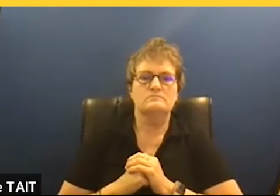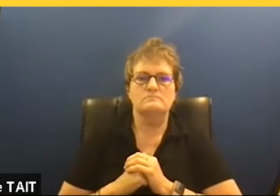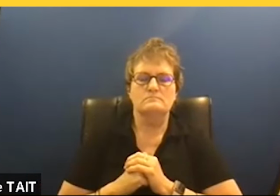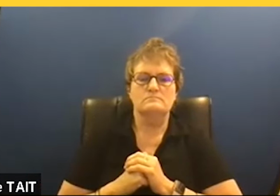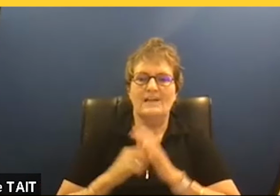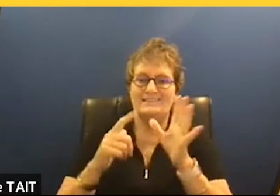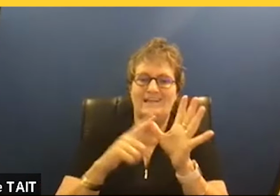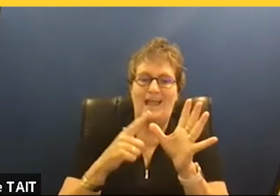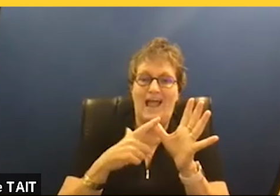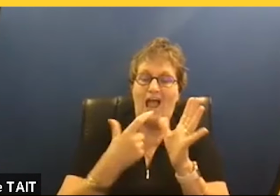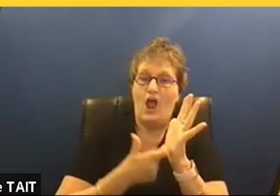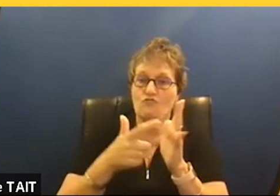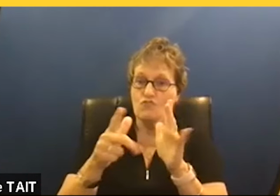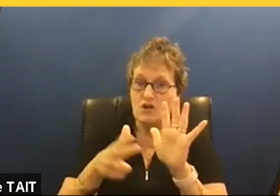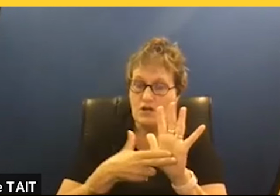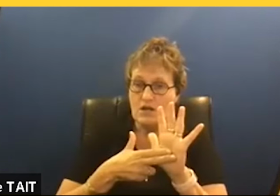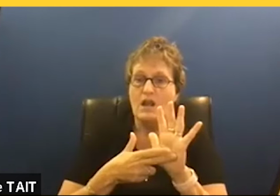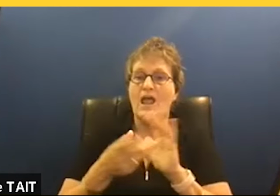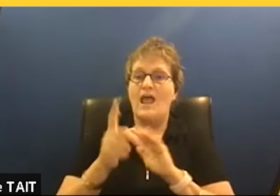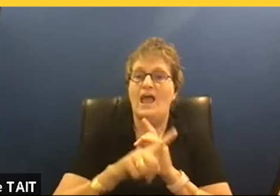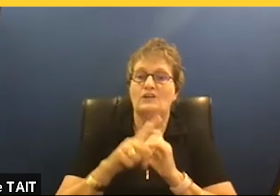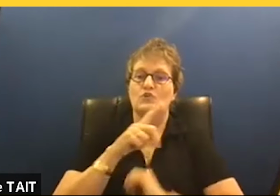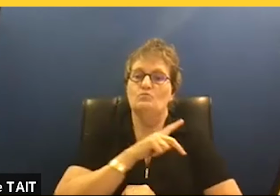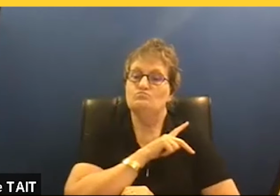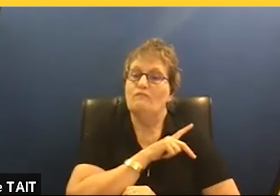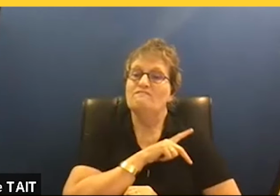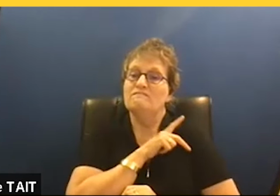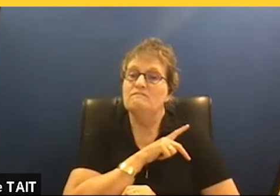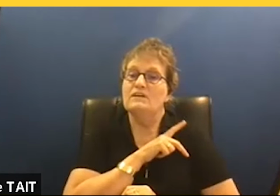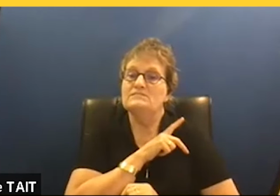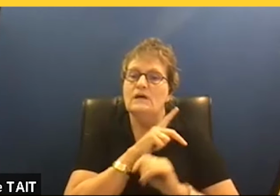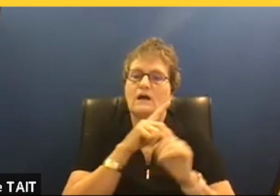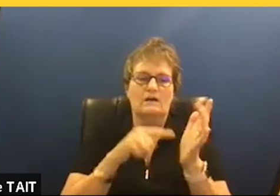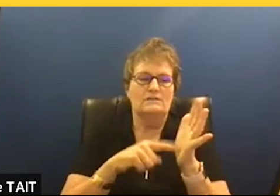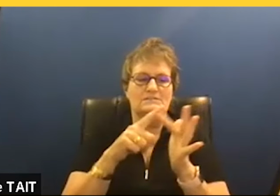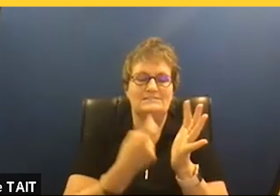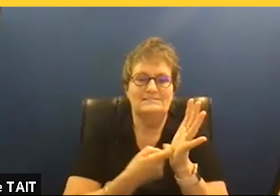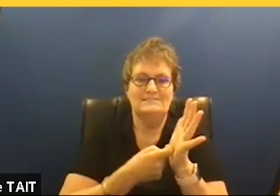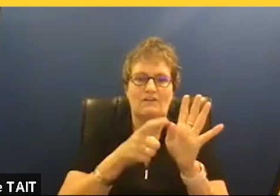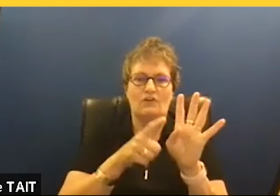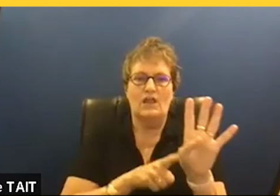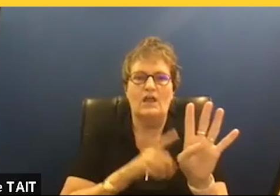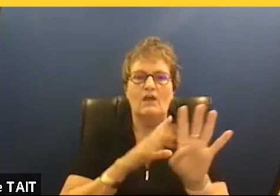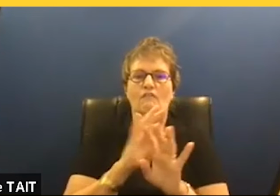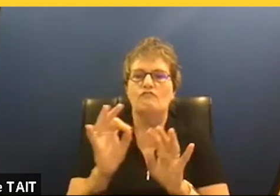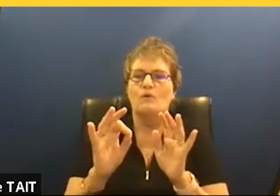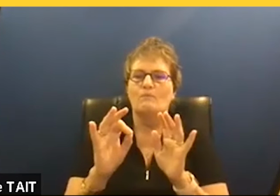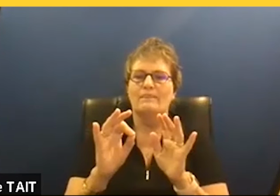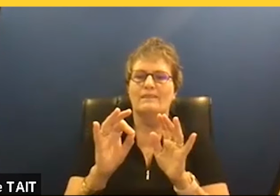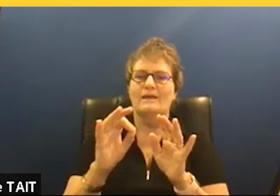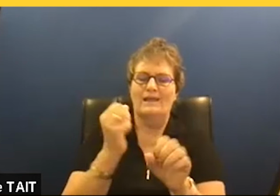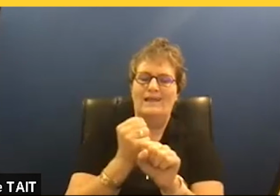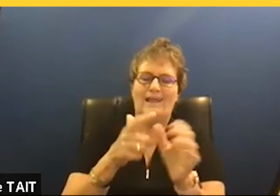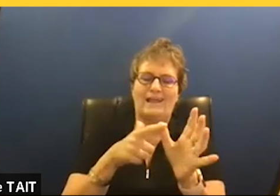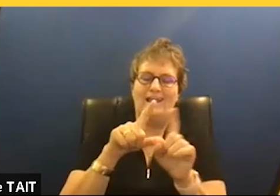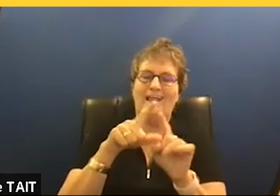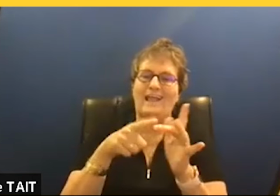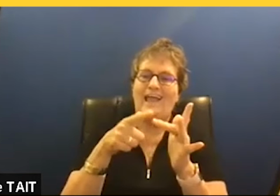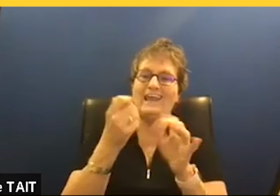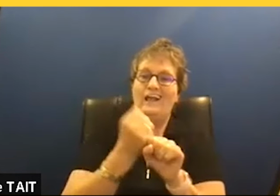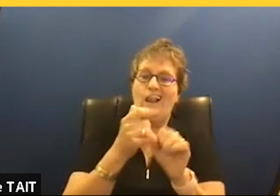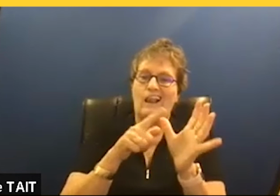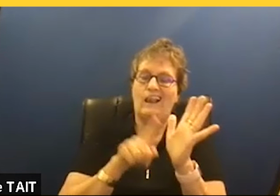and Professor Terry Cumming, both on the lands of the Bidjigal and Gadigal peoples of the Eora Nation. And